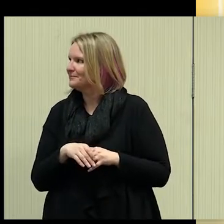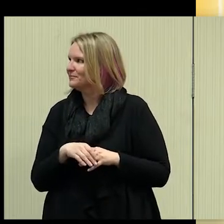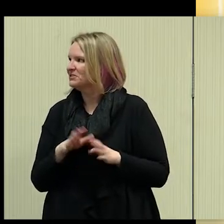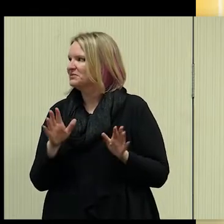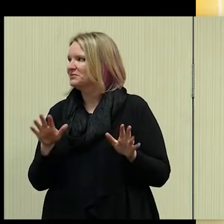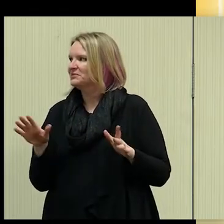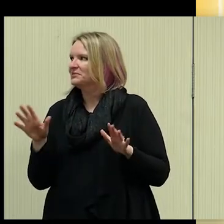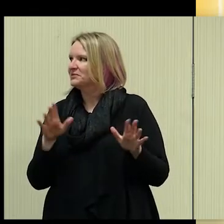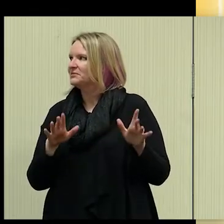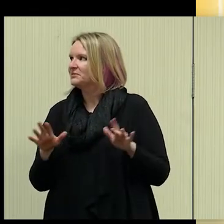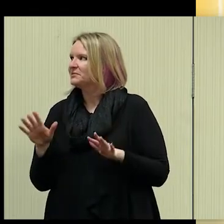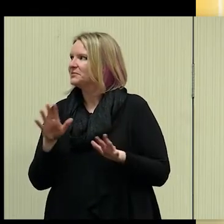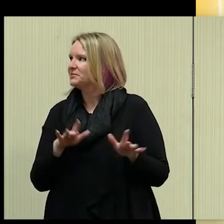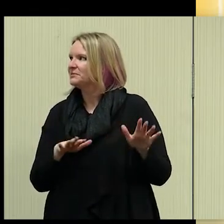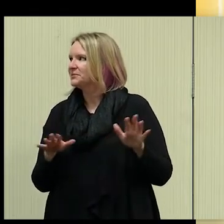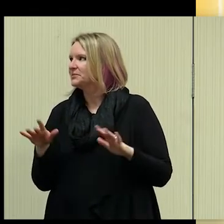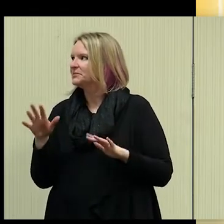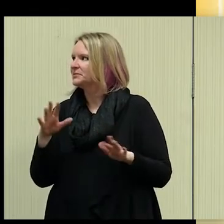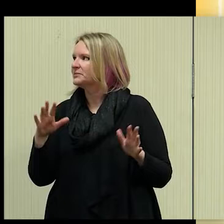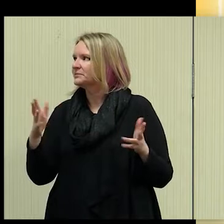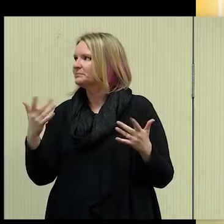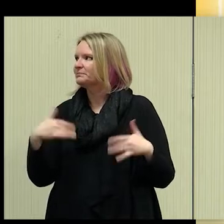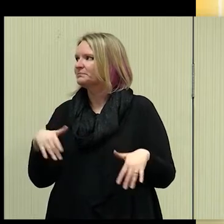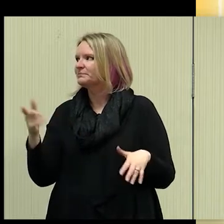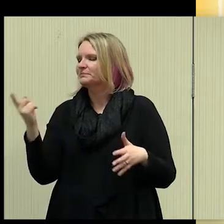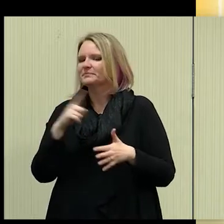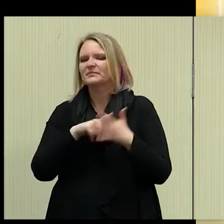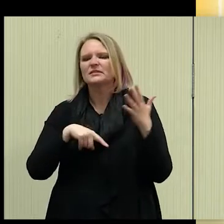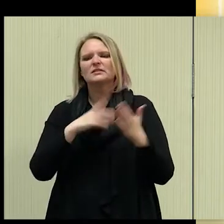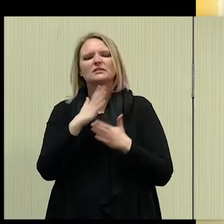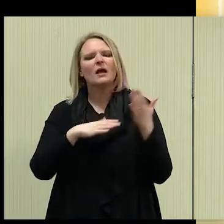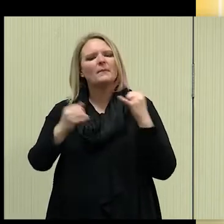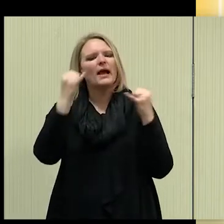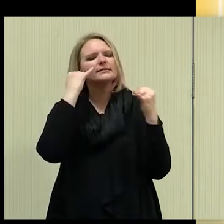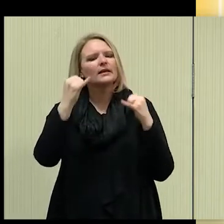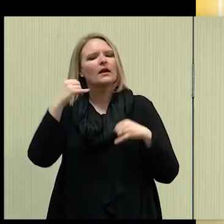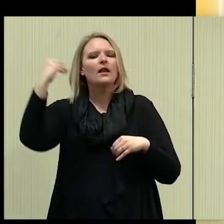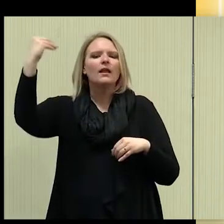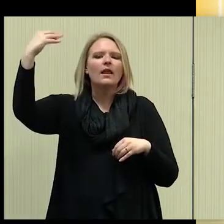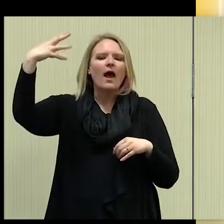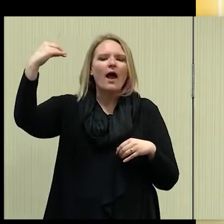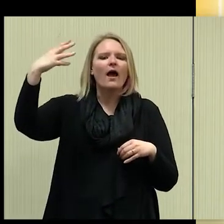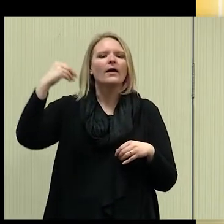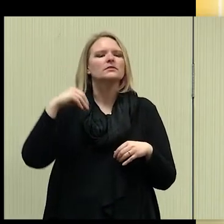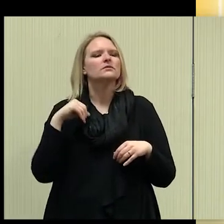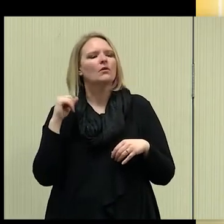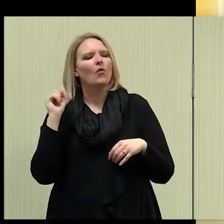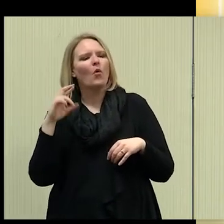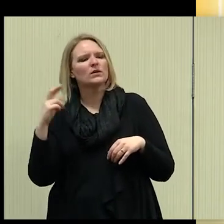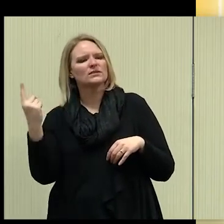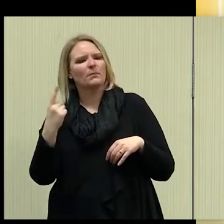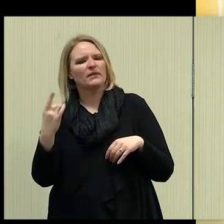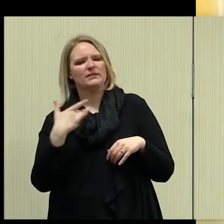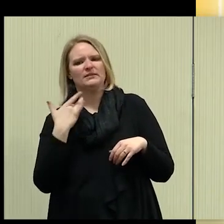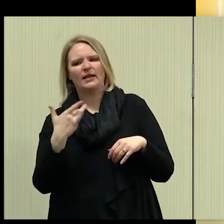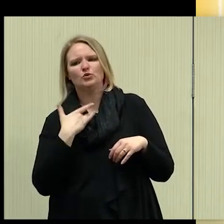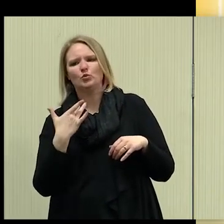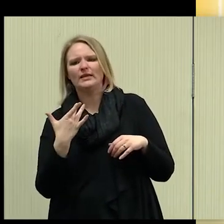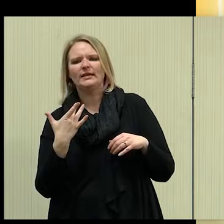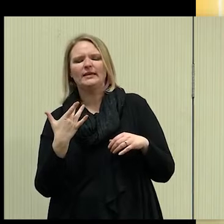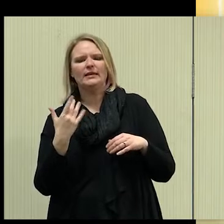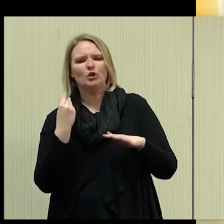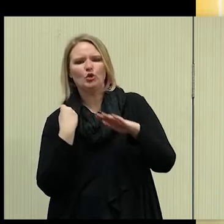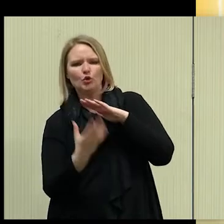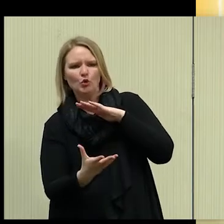Okay, so we kind of talked about that. I'm going to skip that one. These are some of the ideas of like the lights or something sensory to